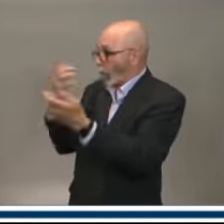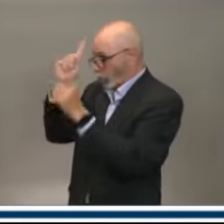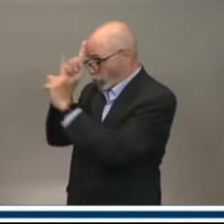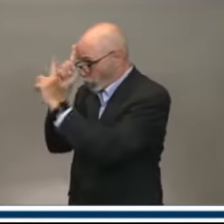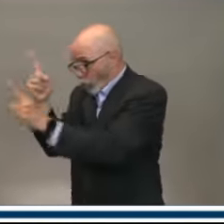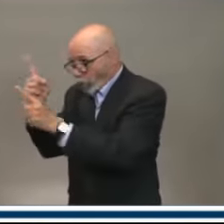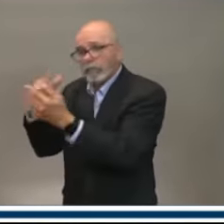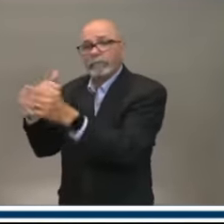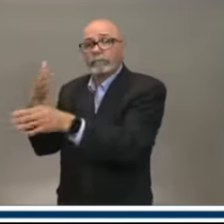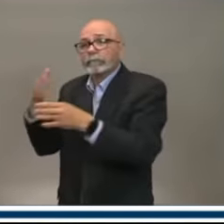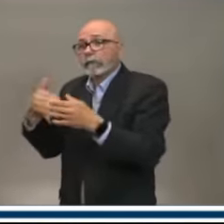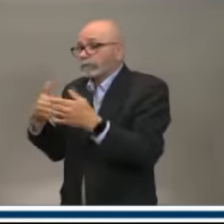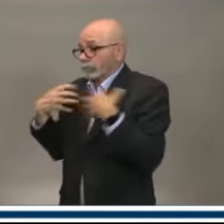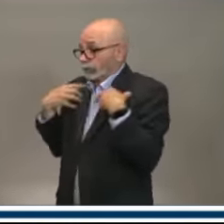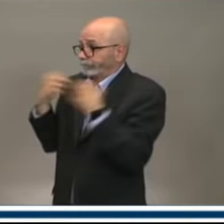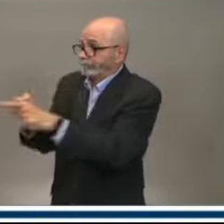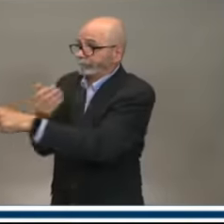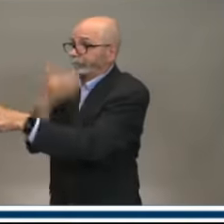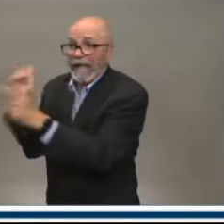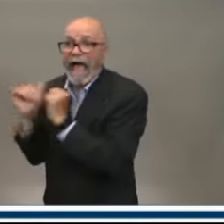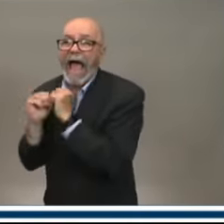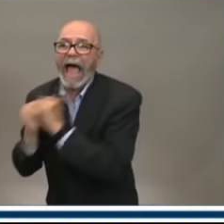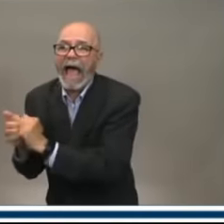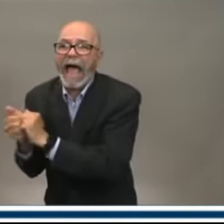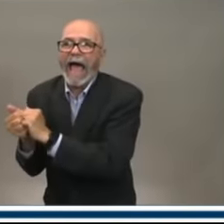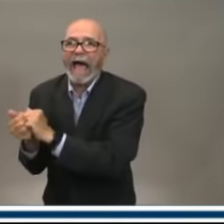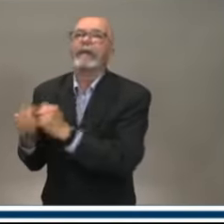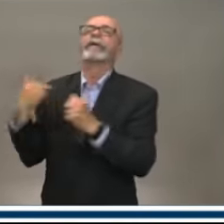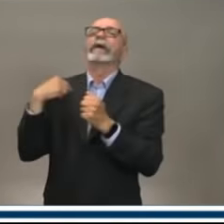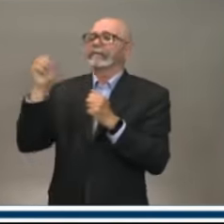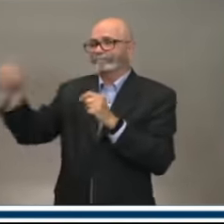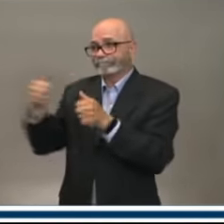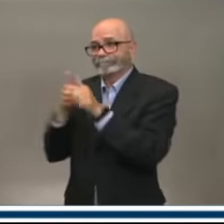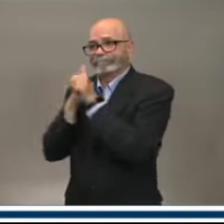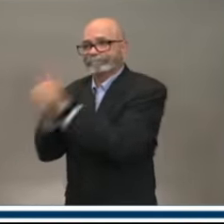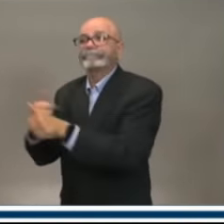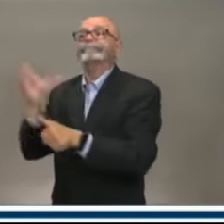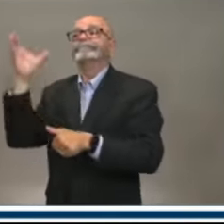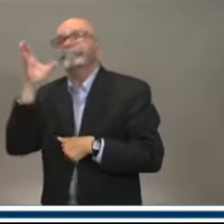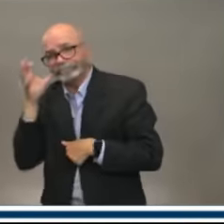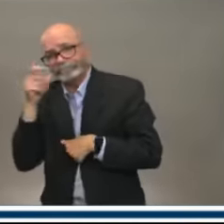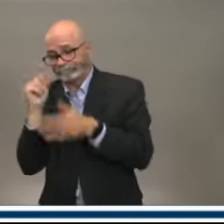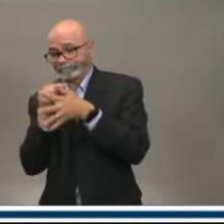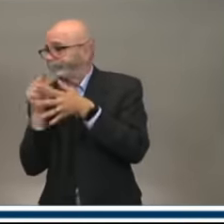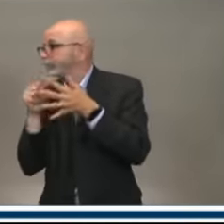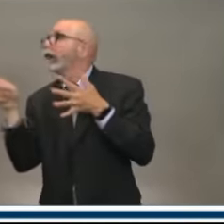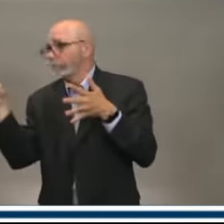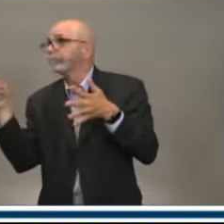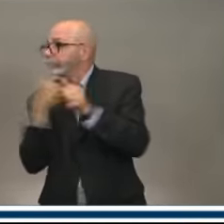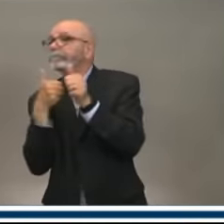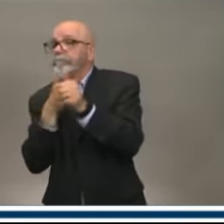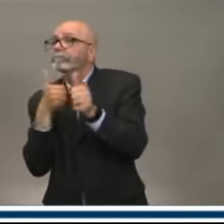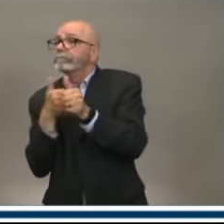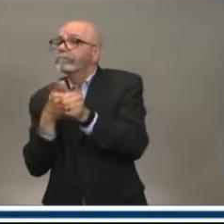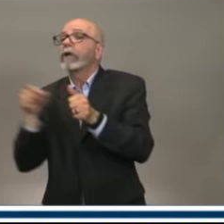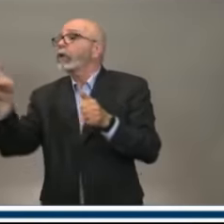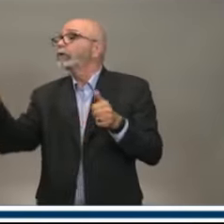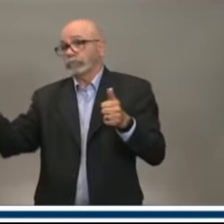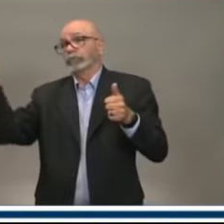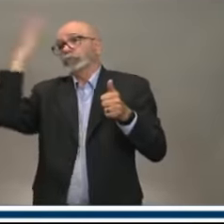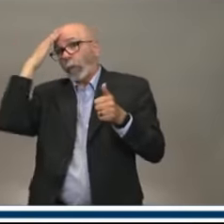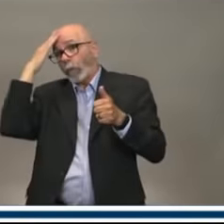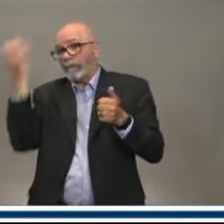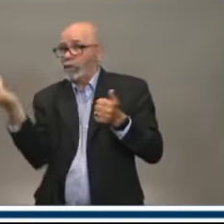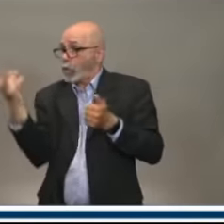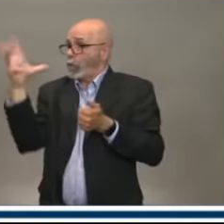recovery strategy. Here are the public health parameters that we need to maintain in place, and then we're asking each of those sectors who know their own world and